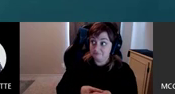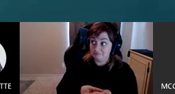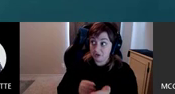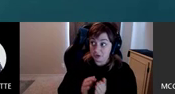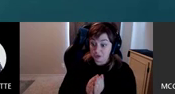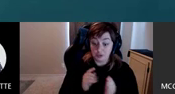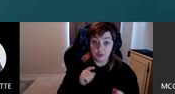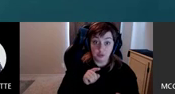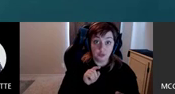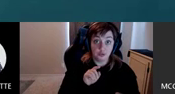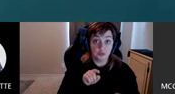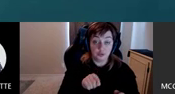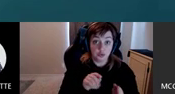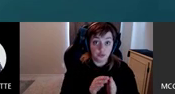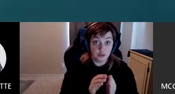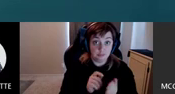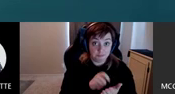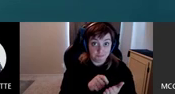themselves?